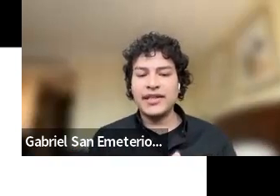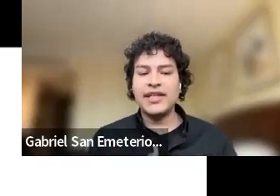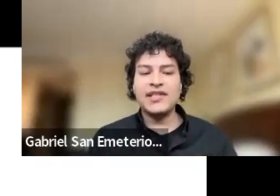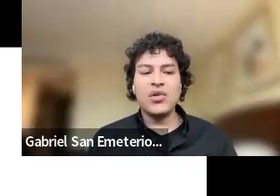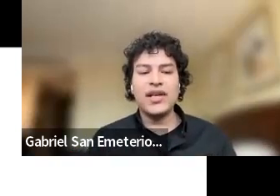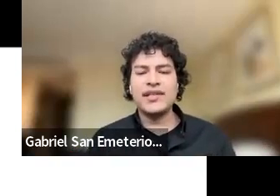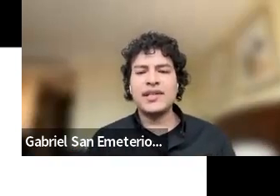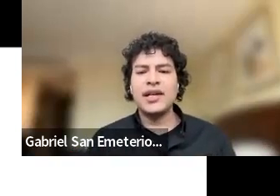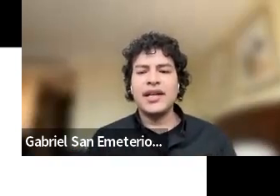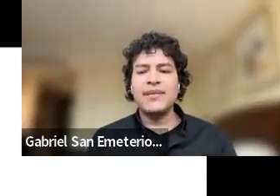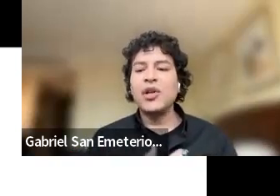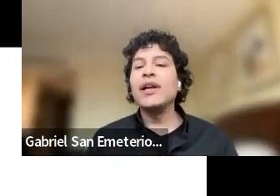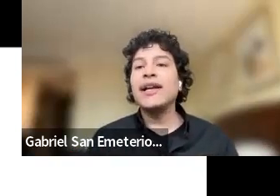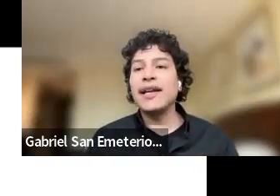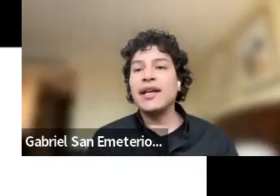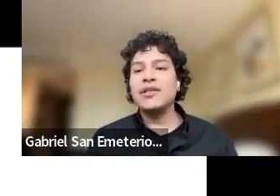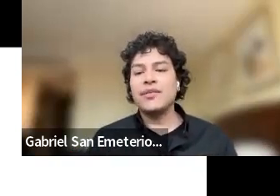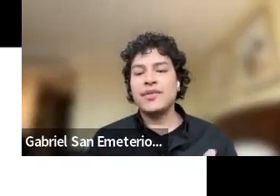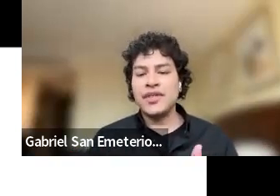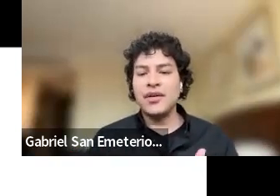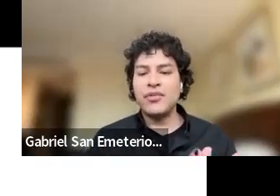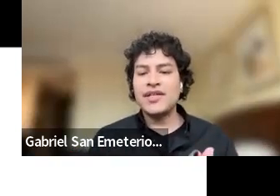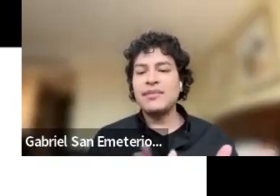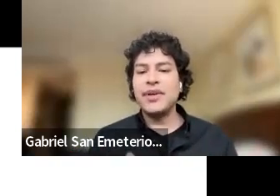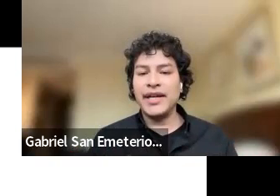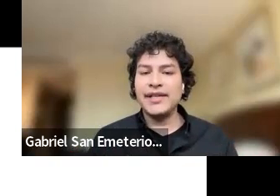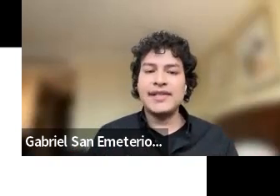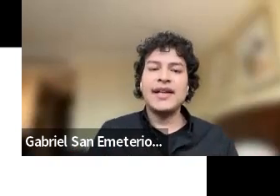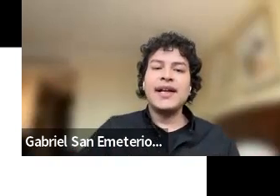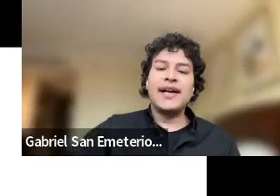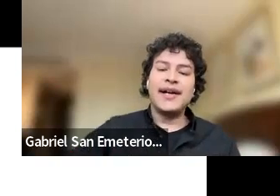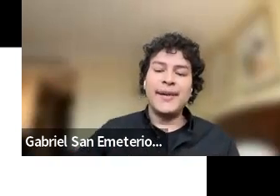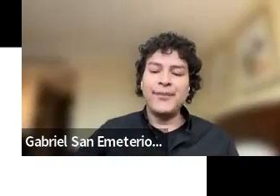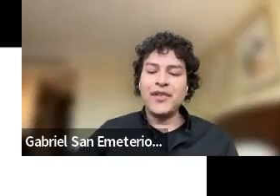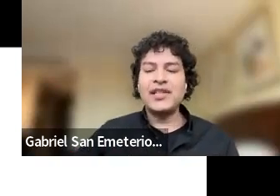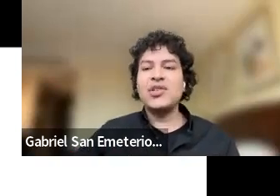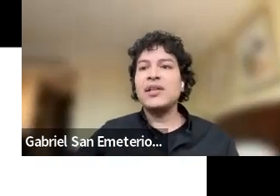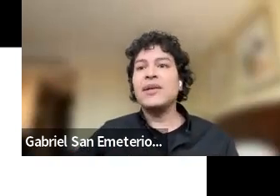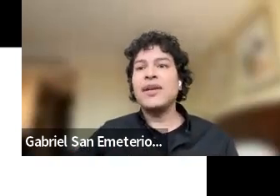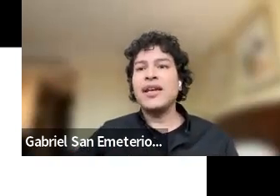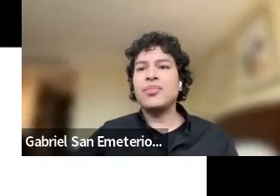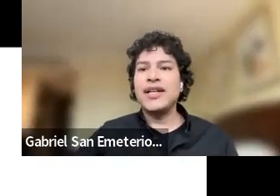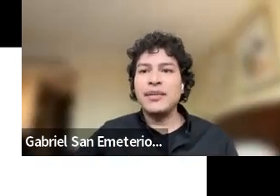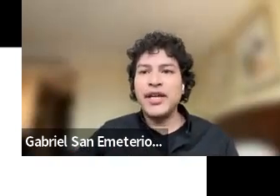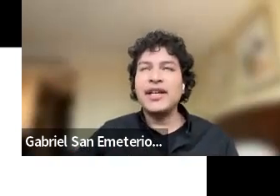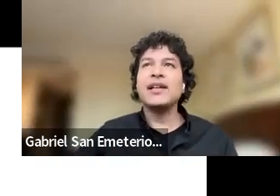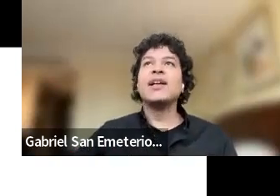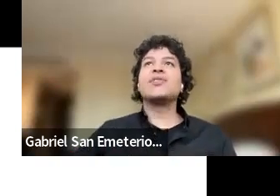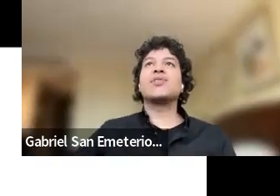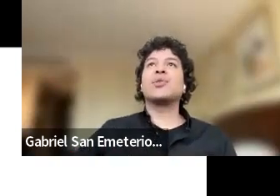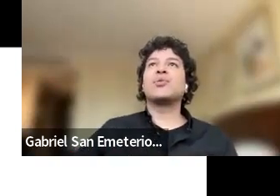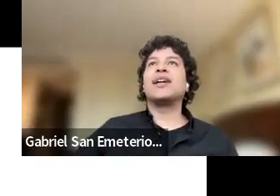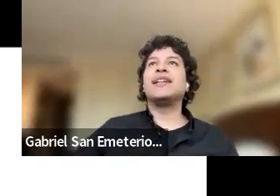varies greatly. So I'm learning again to stop, rest, and pace. Additionally, I became